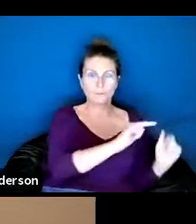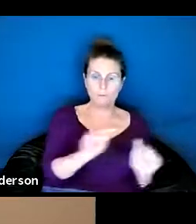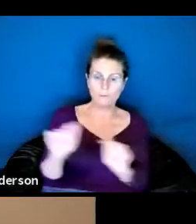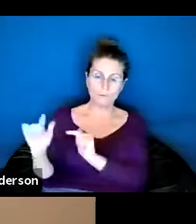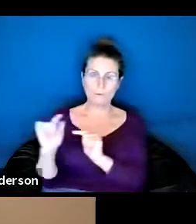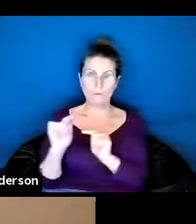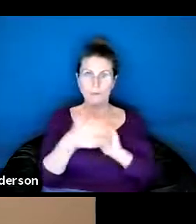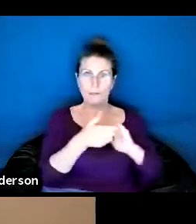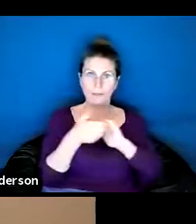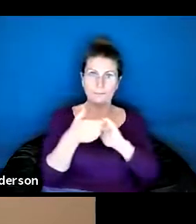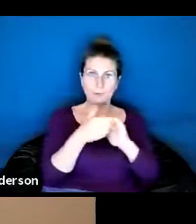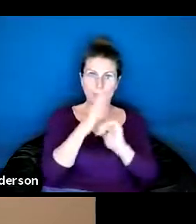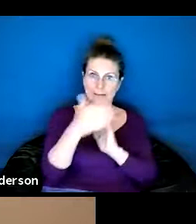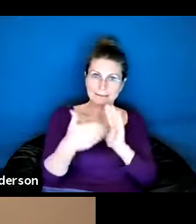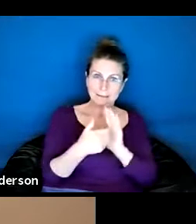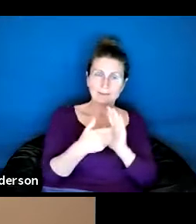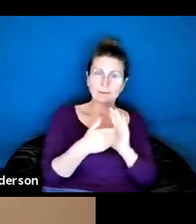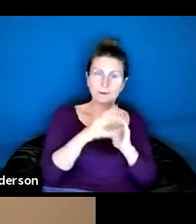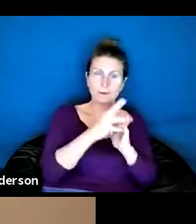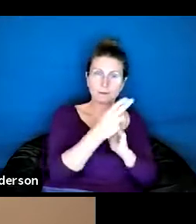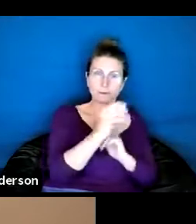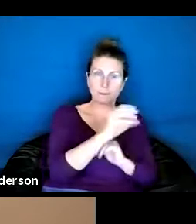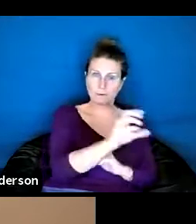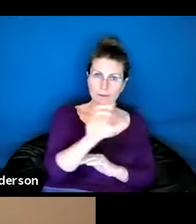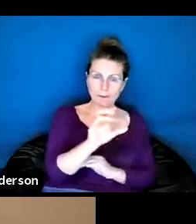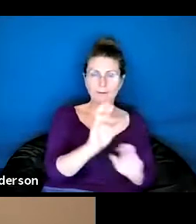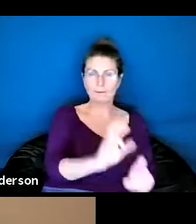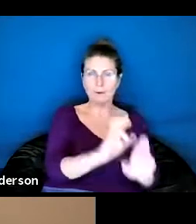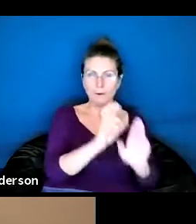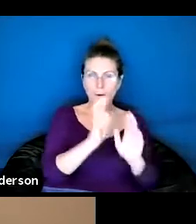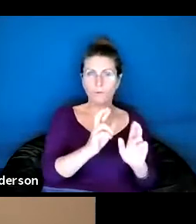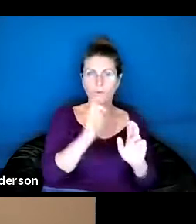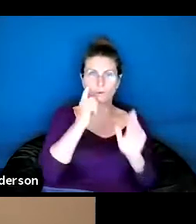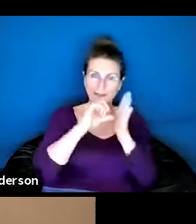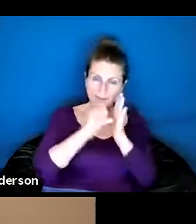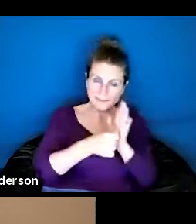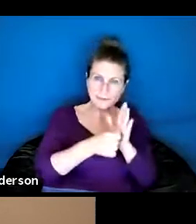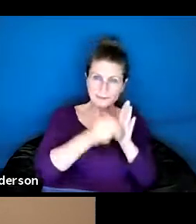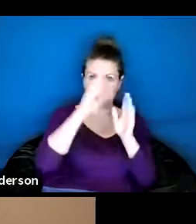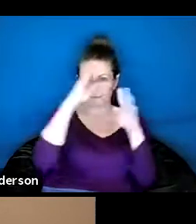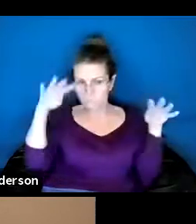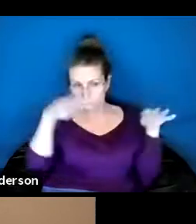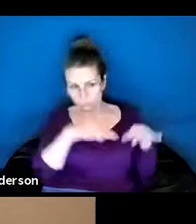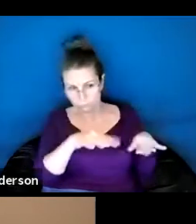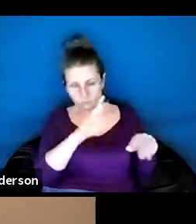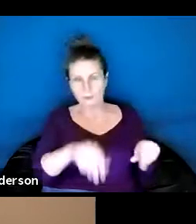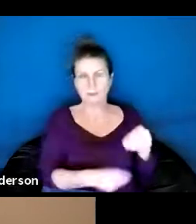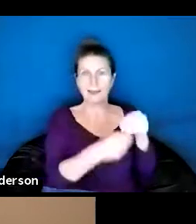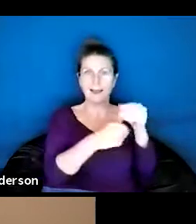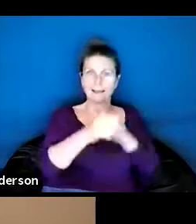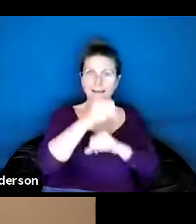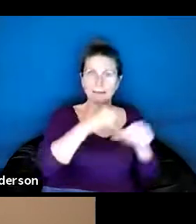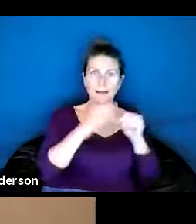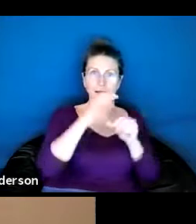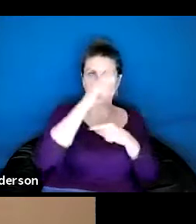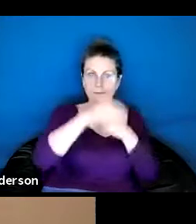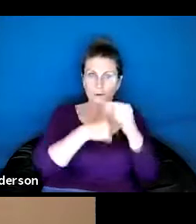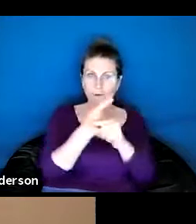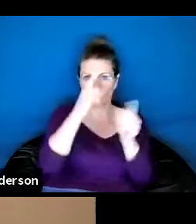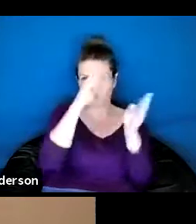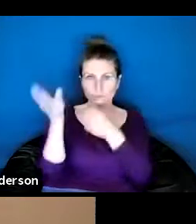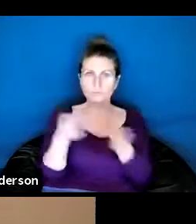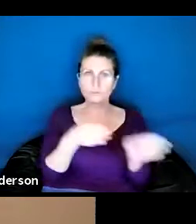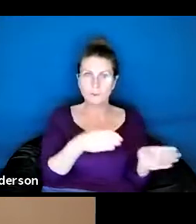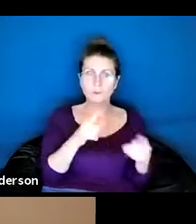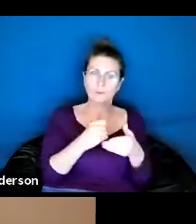hope to emphasize those global dimensions of this challenge and bring a science of global strategy to bear on how